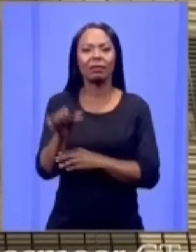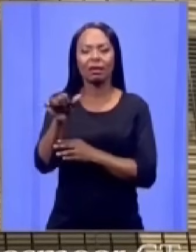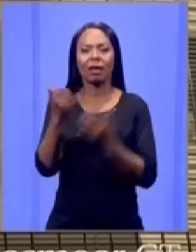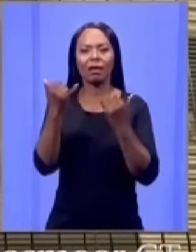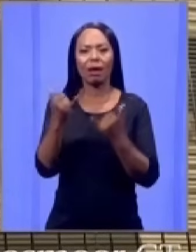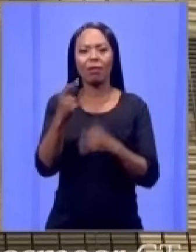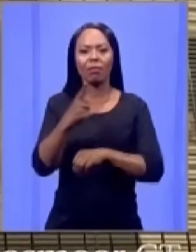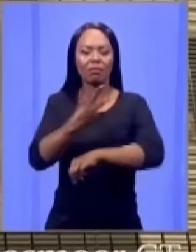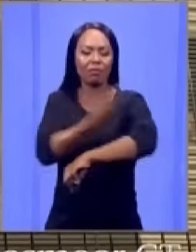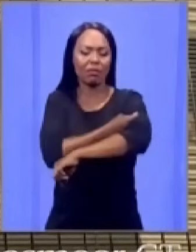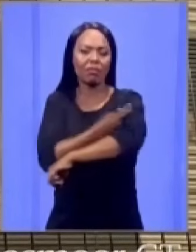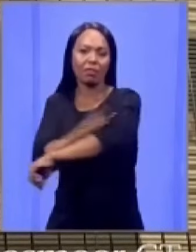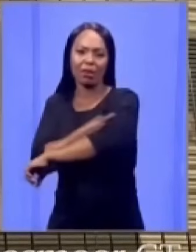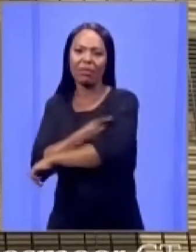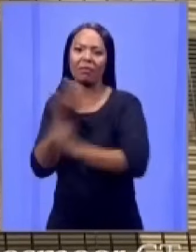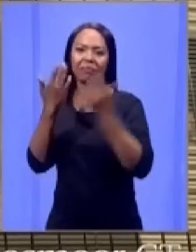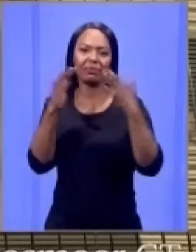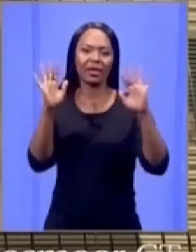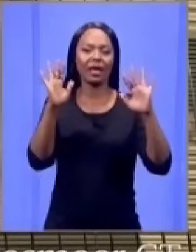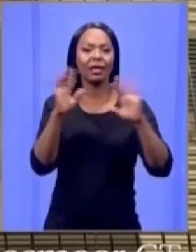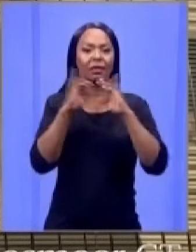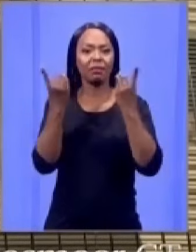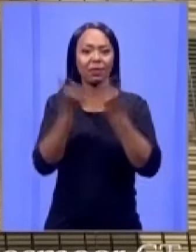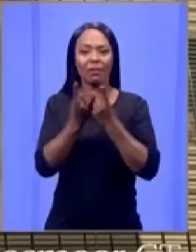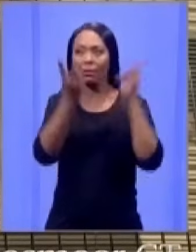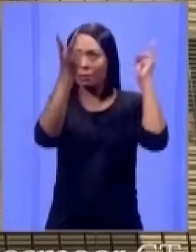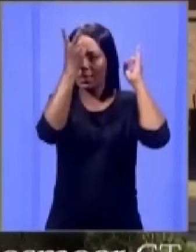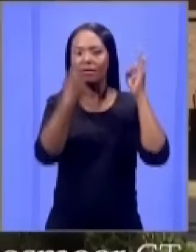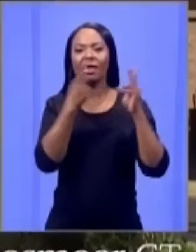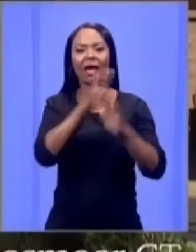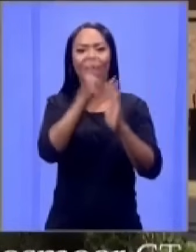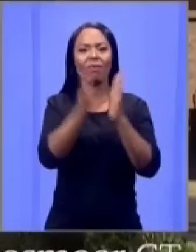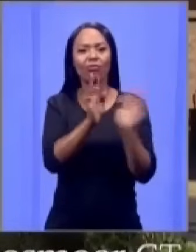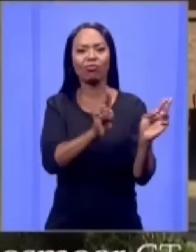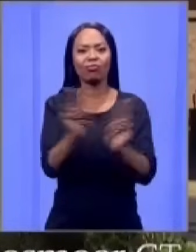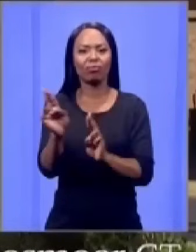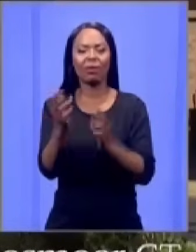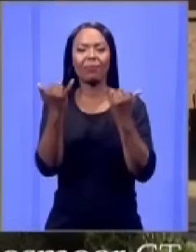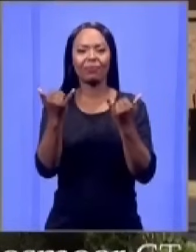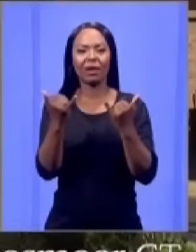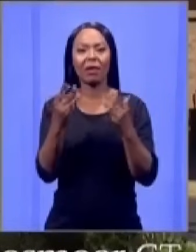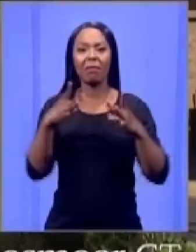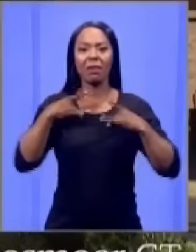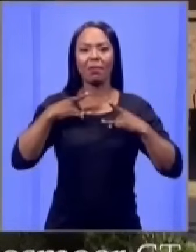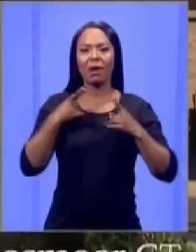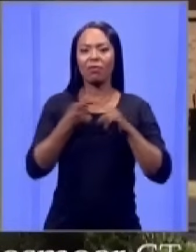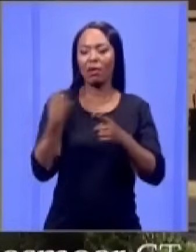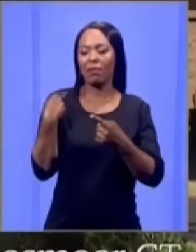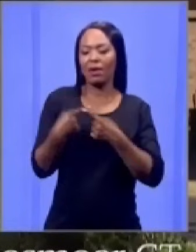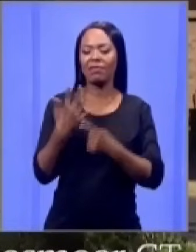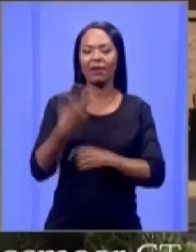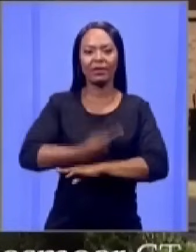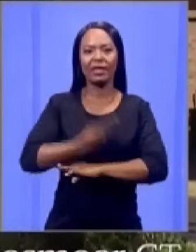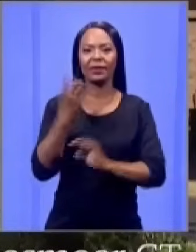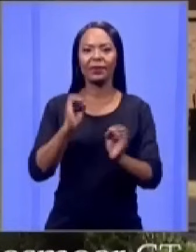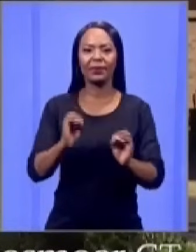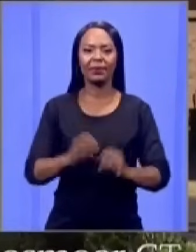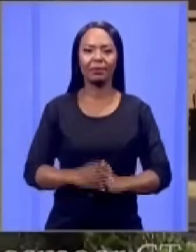ba entiwe. Lefapha le re tsohle di motjheng mme ha o so e be le ditshwaetso tse ntjha ho tloha matsatsing a 5 a